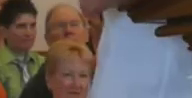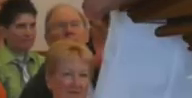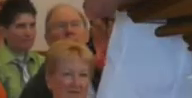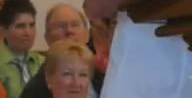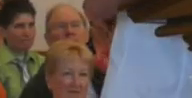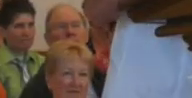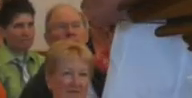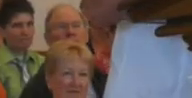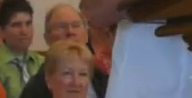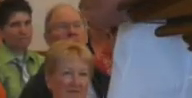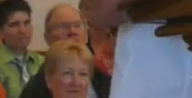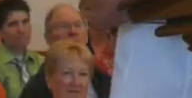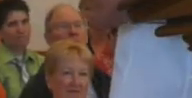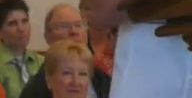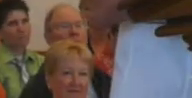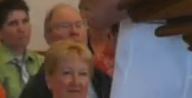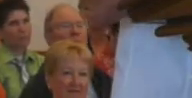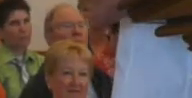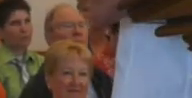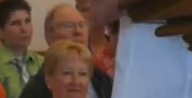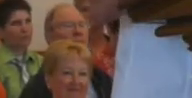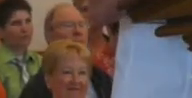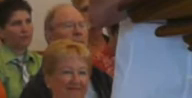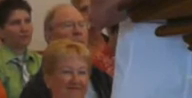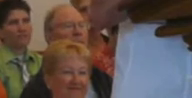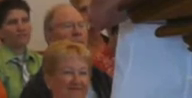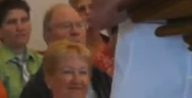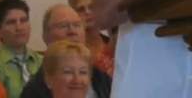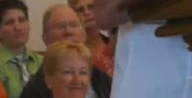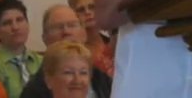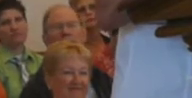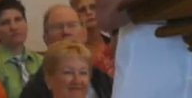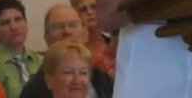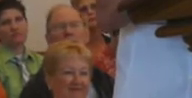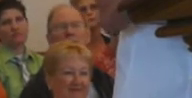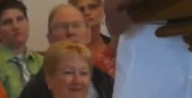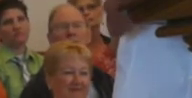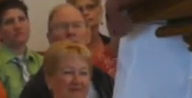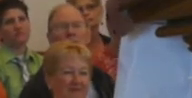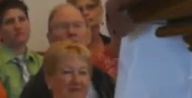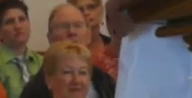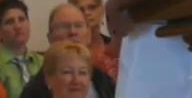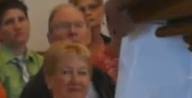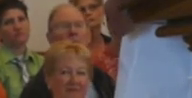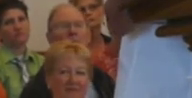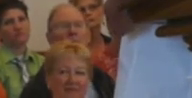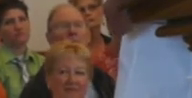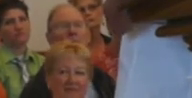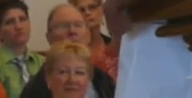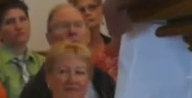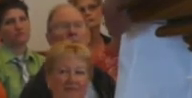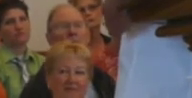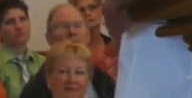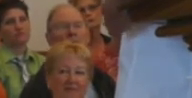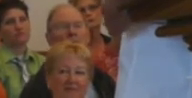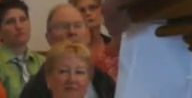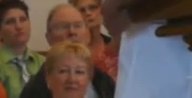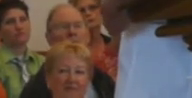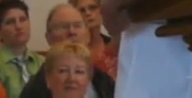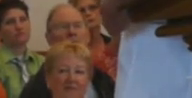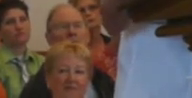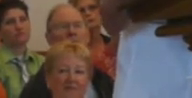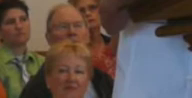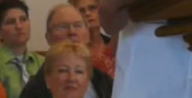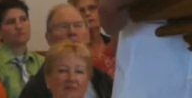This is a quick public service announcement. Some of you may have already received a ballot in the mail. If you live in